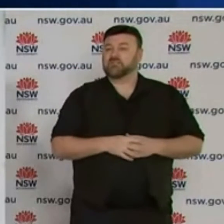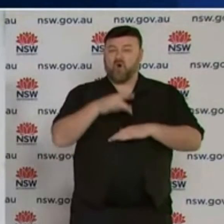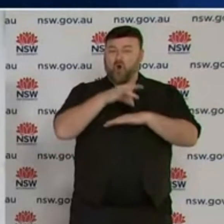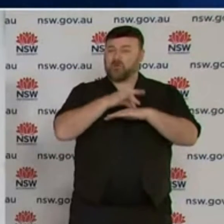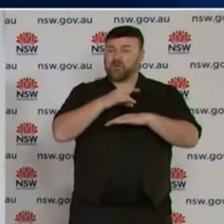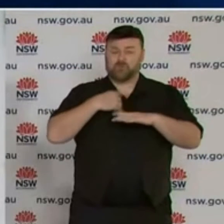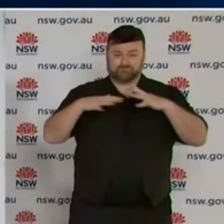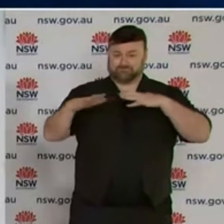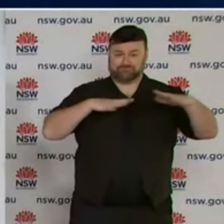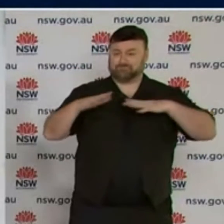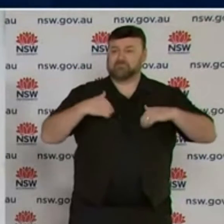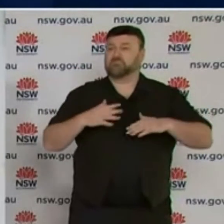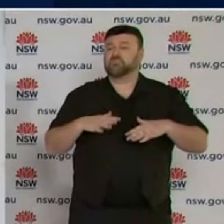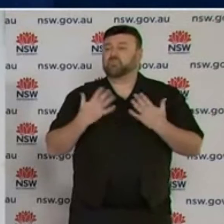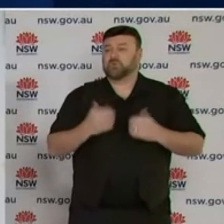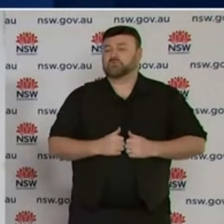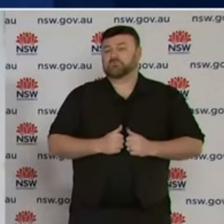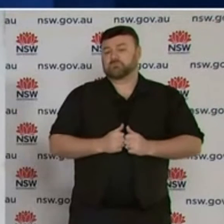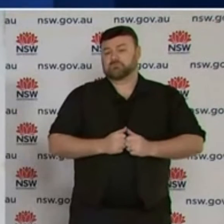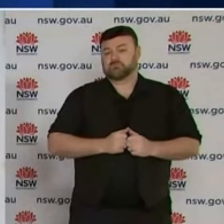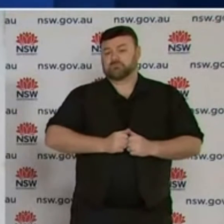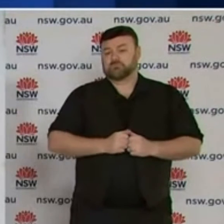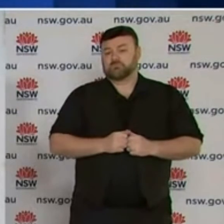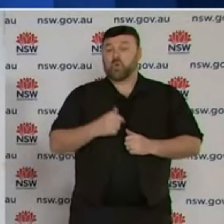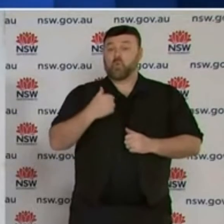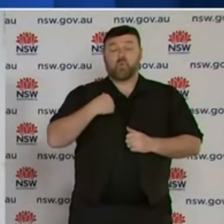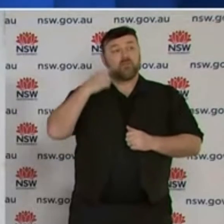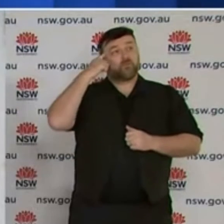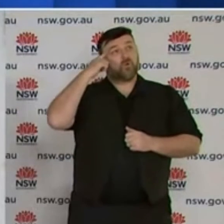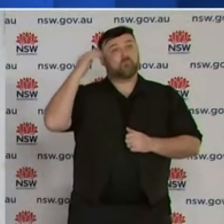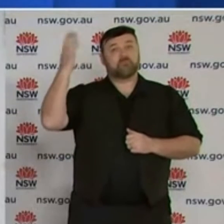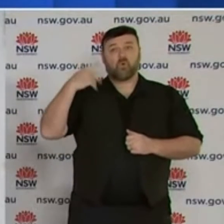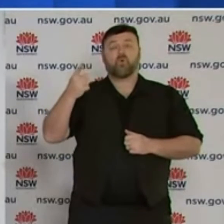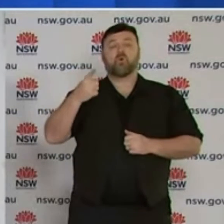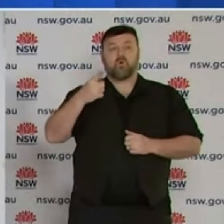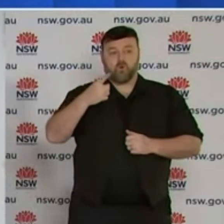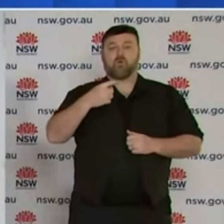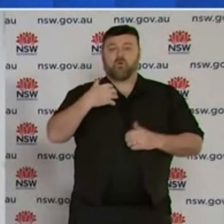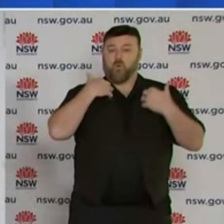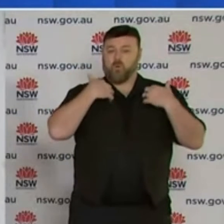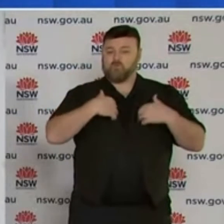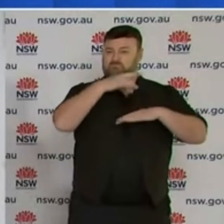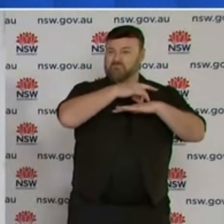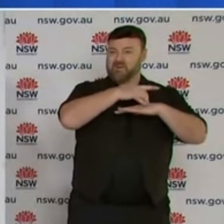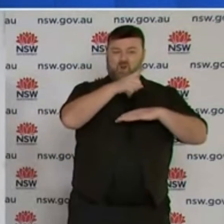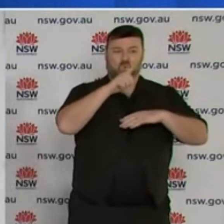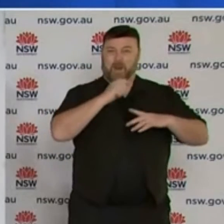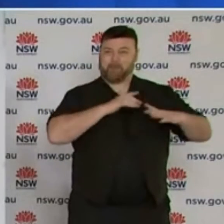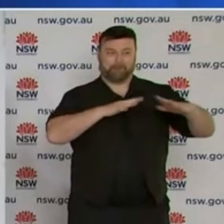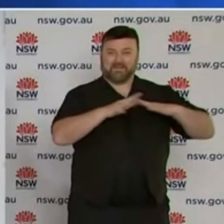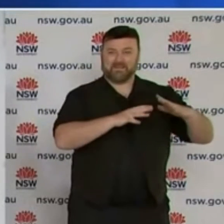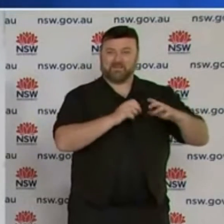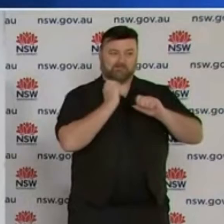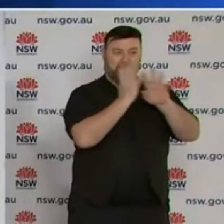morning is that the rate of hospitalisation is slightly lower than what we assumed, but the ICU number is about what we assumed. So